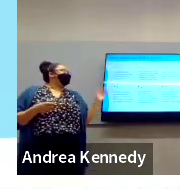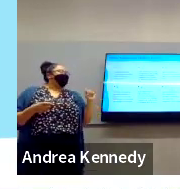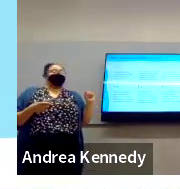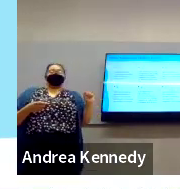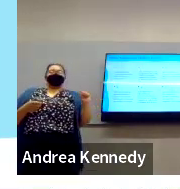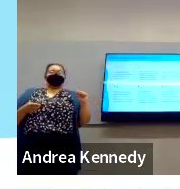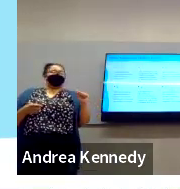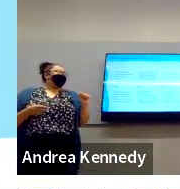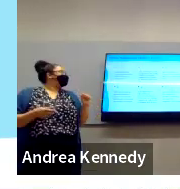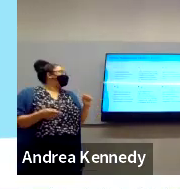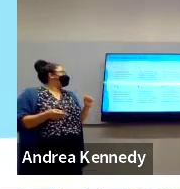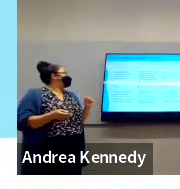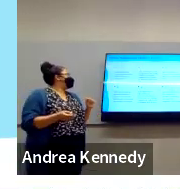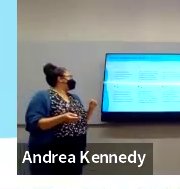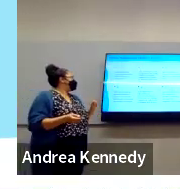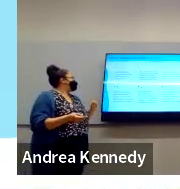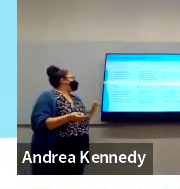can respond within 30 days.